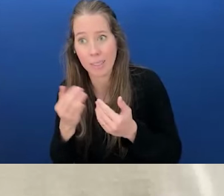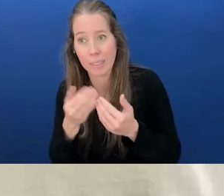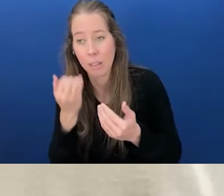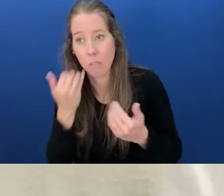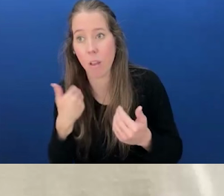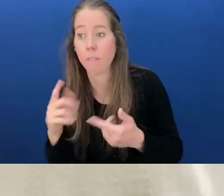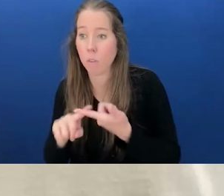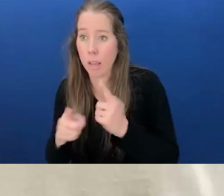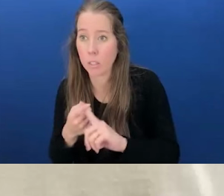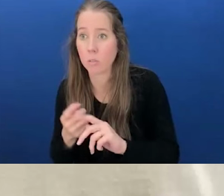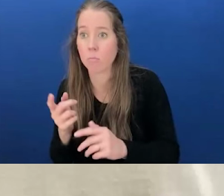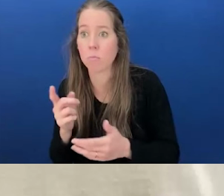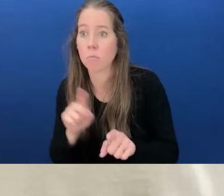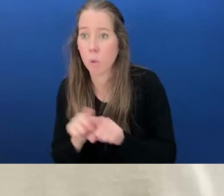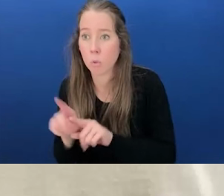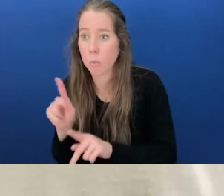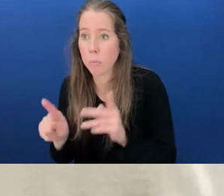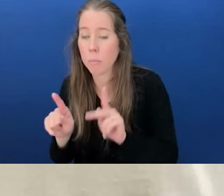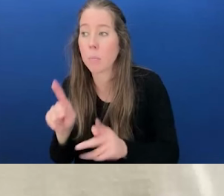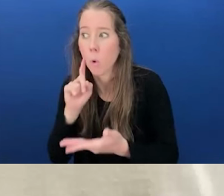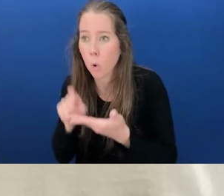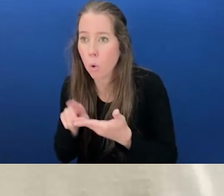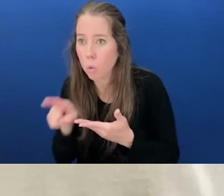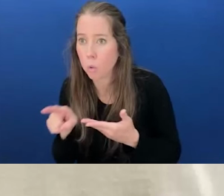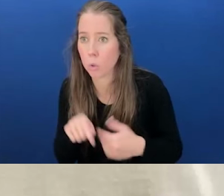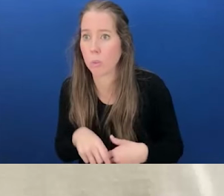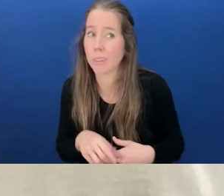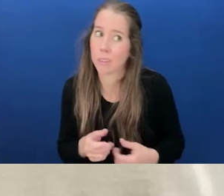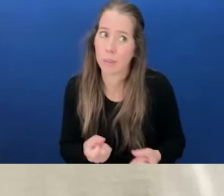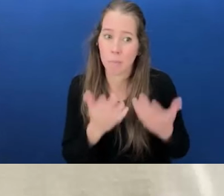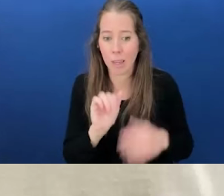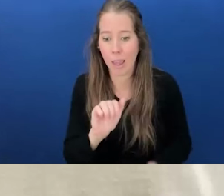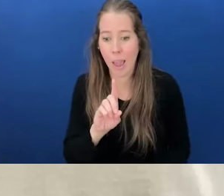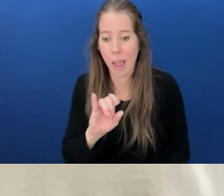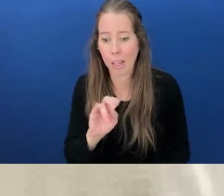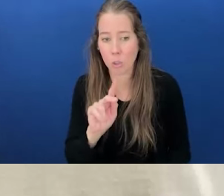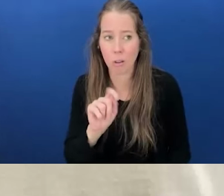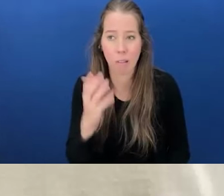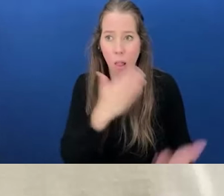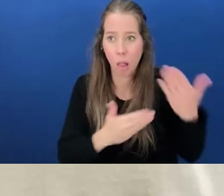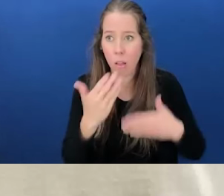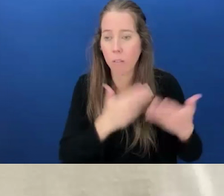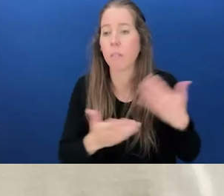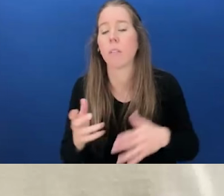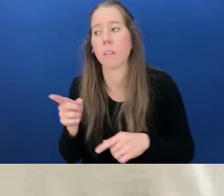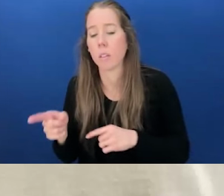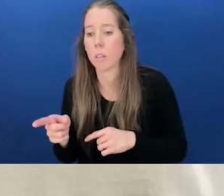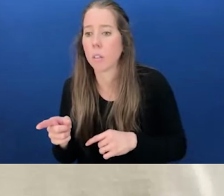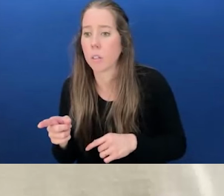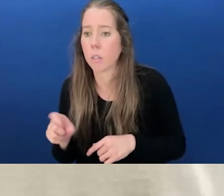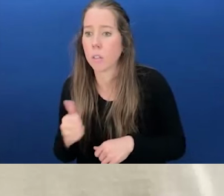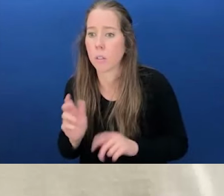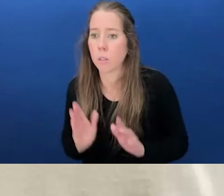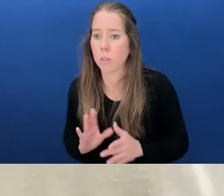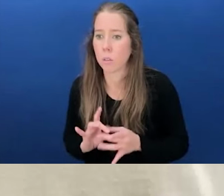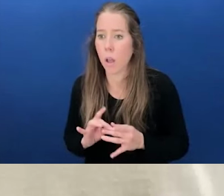that, you get seen. You're not, Mhm. you don't fall through the cracks like most bad guys do. That's true. Yeah. Actually, if I may, one of sure. the things, when I went over full-time